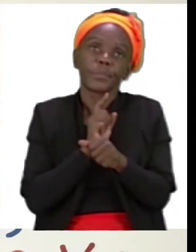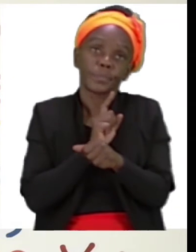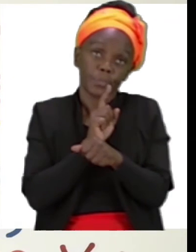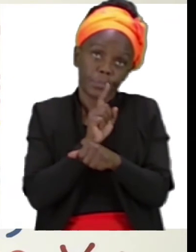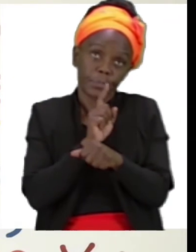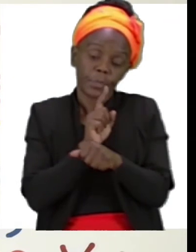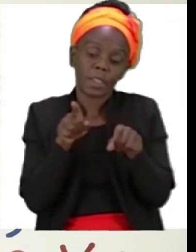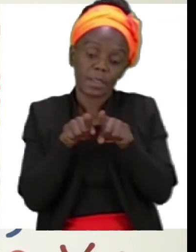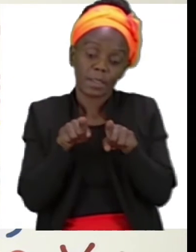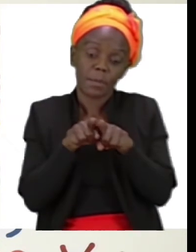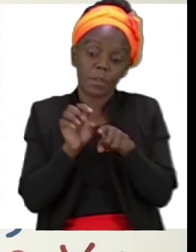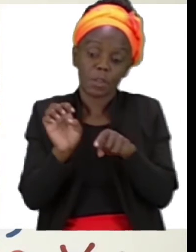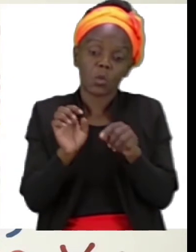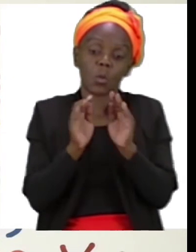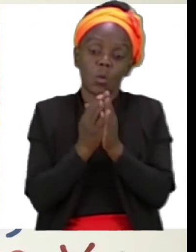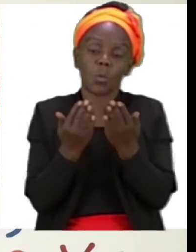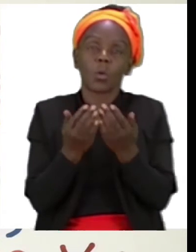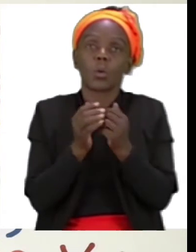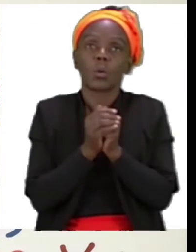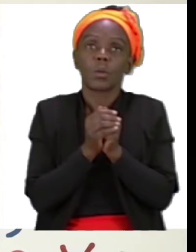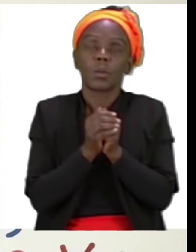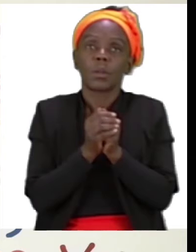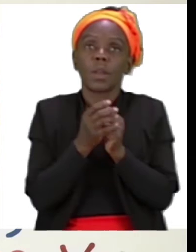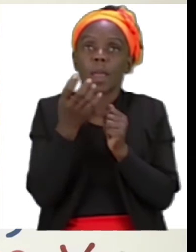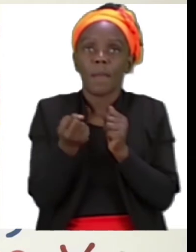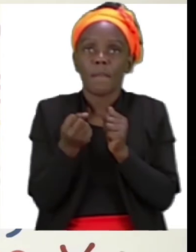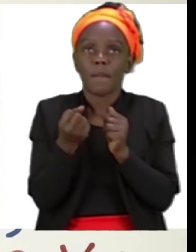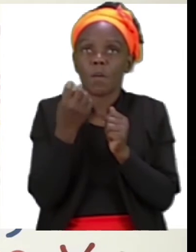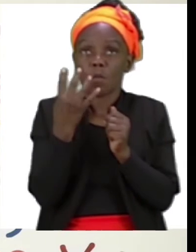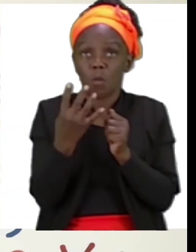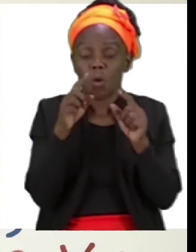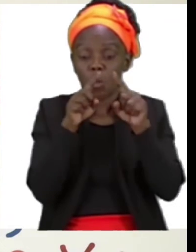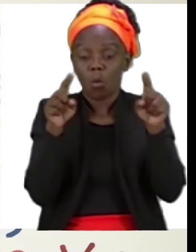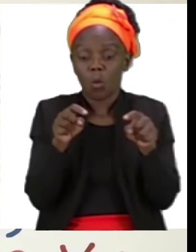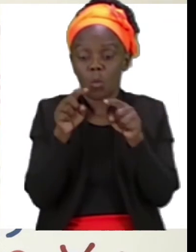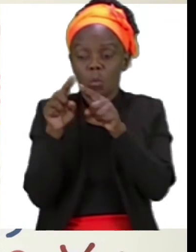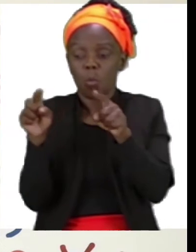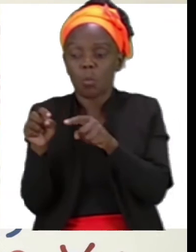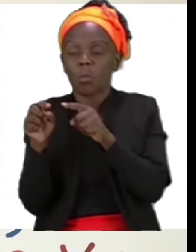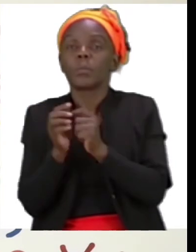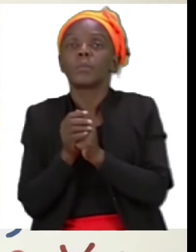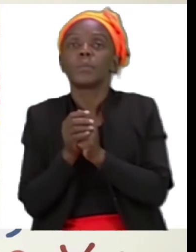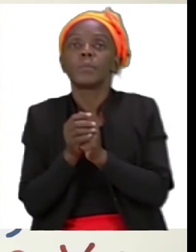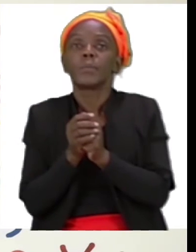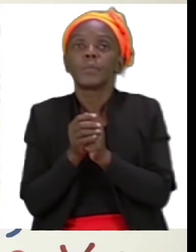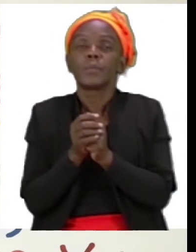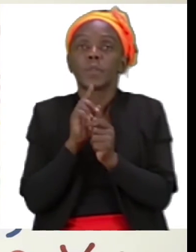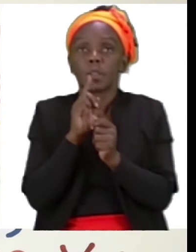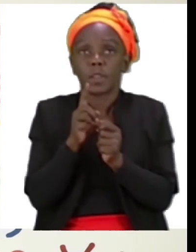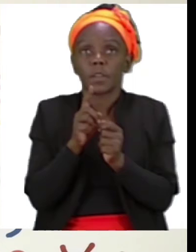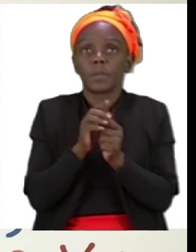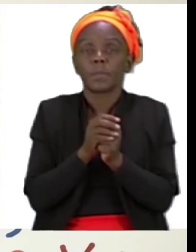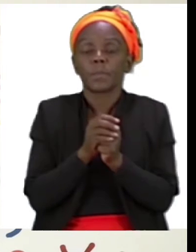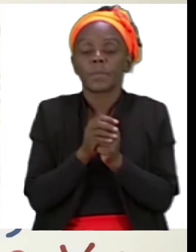in your book, says it's got the 4 blocks, 1, 2, 3, 4, and it says, let's